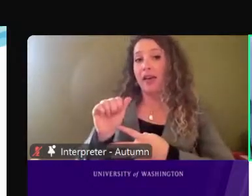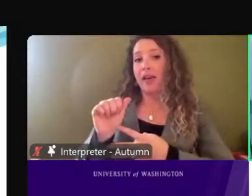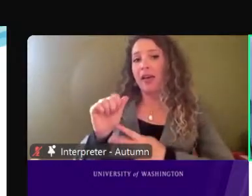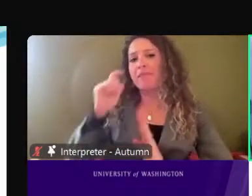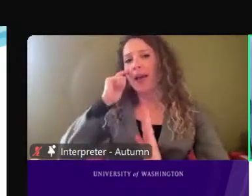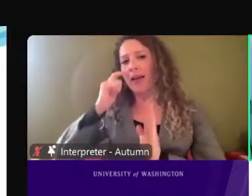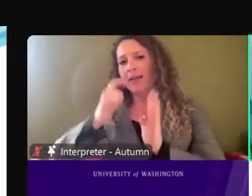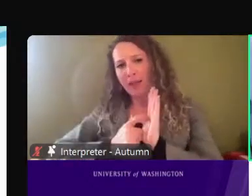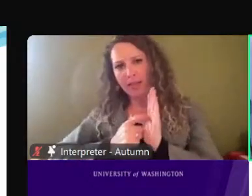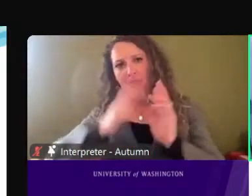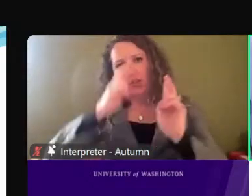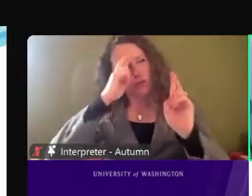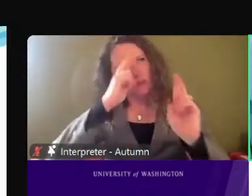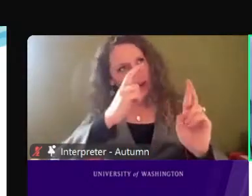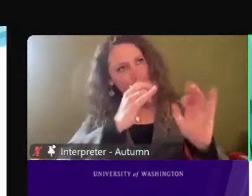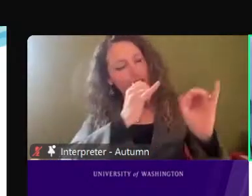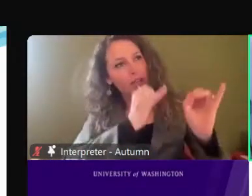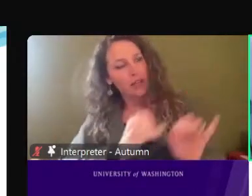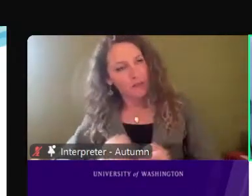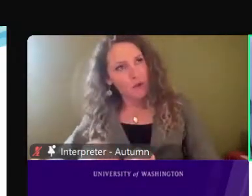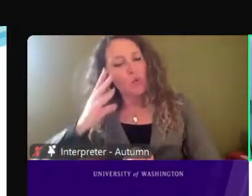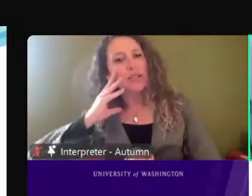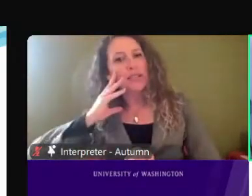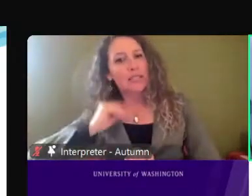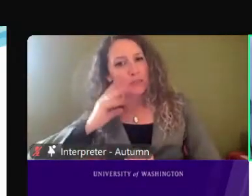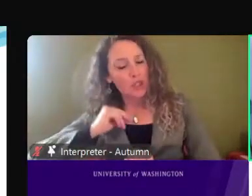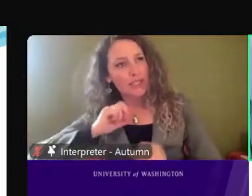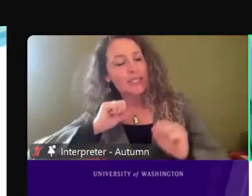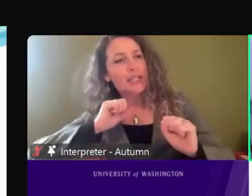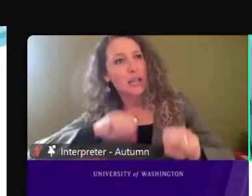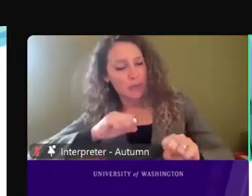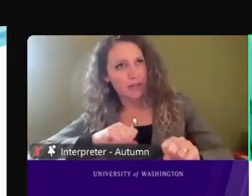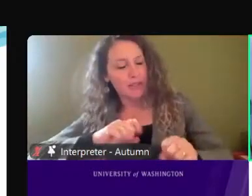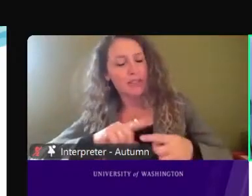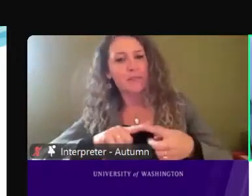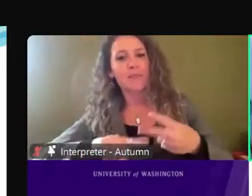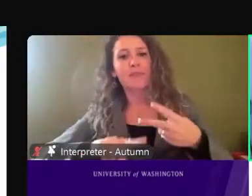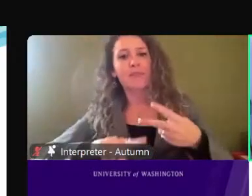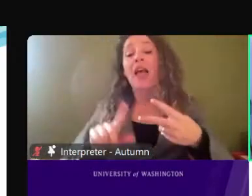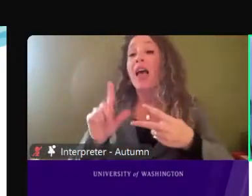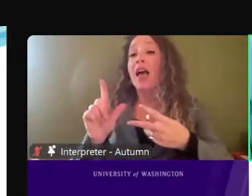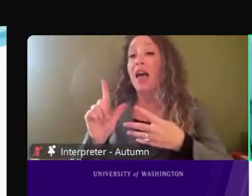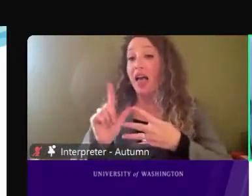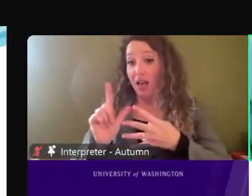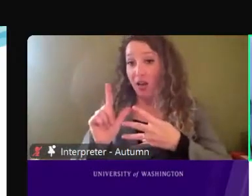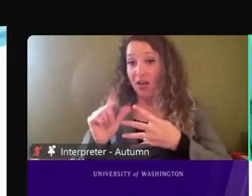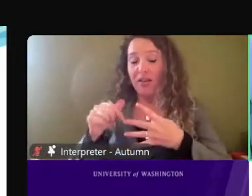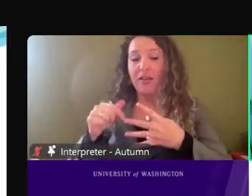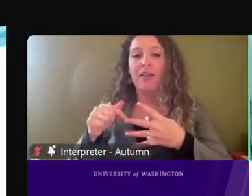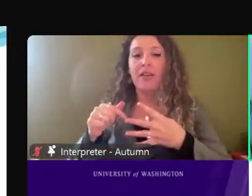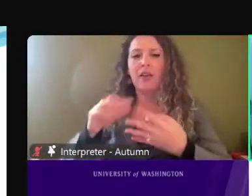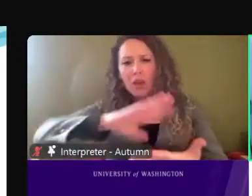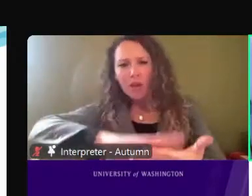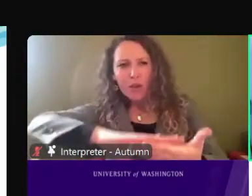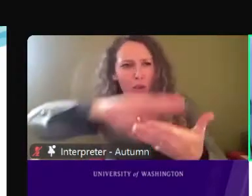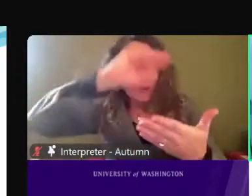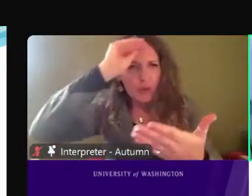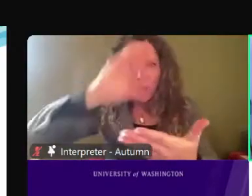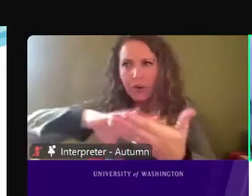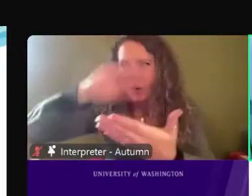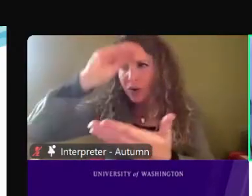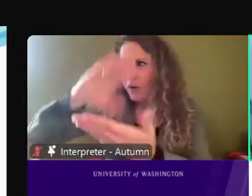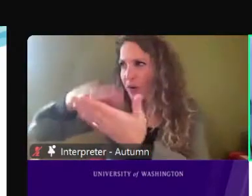acknowledge and respect individual experiences and abilities. L encourages us to learn about